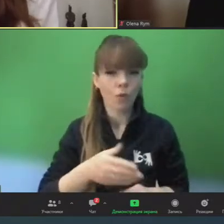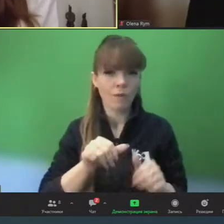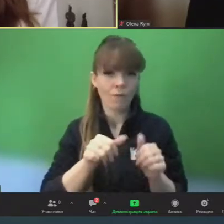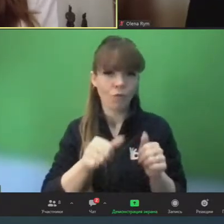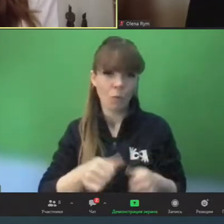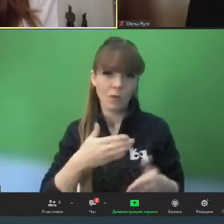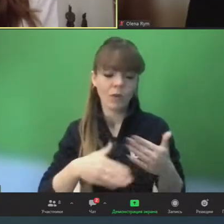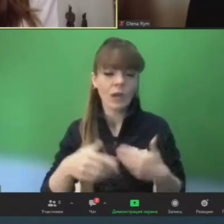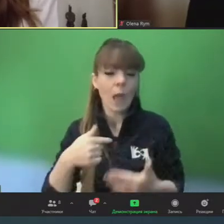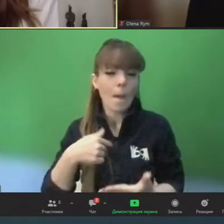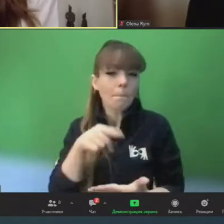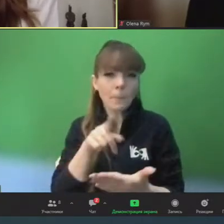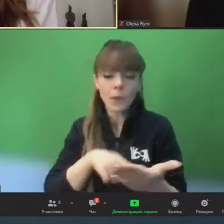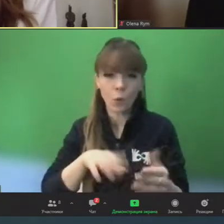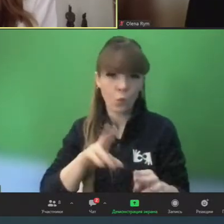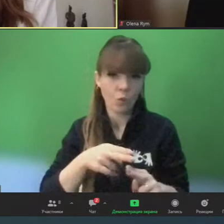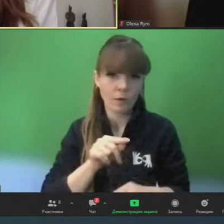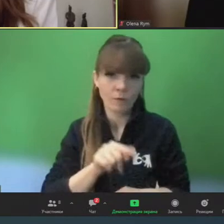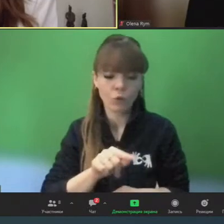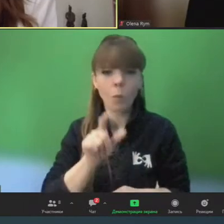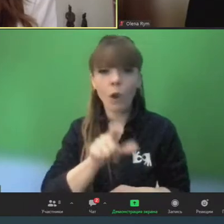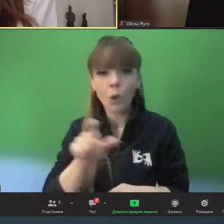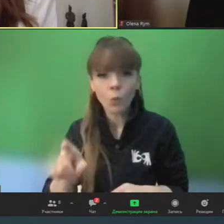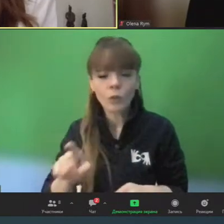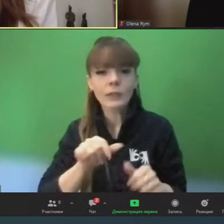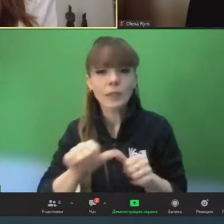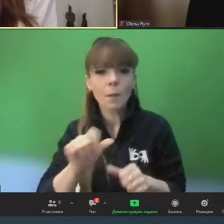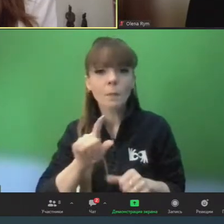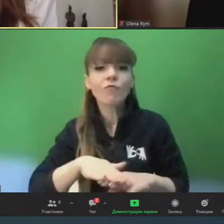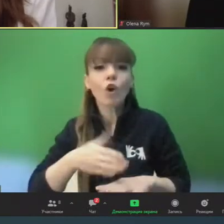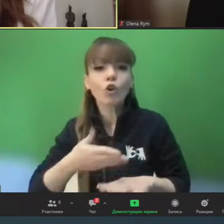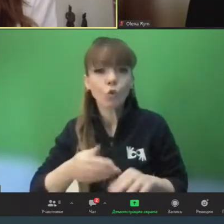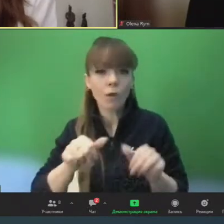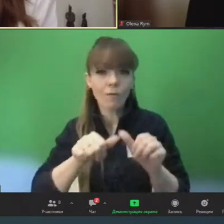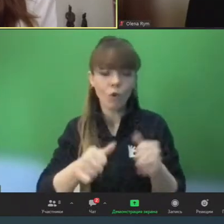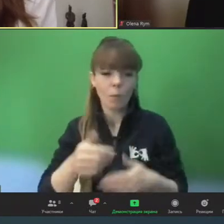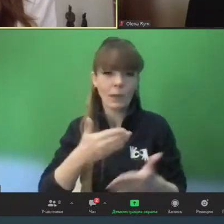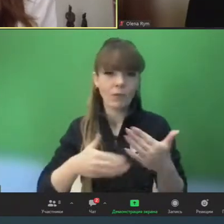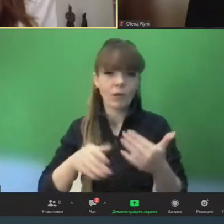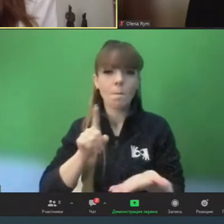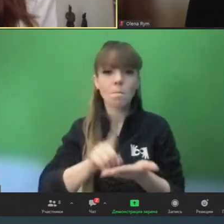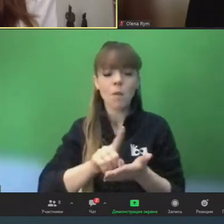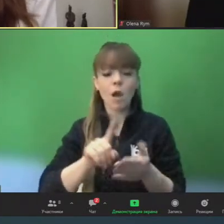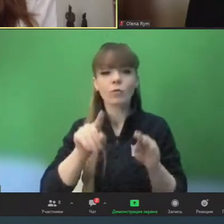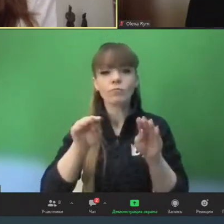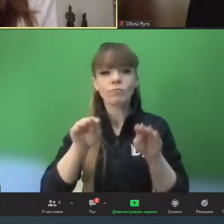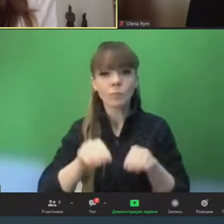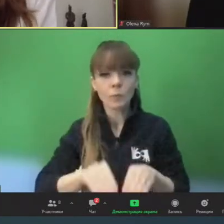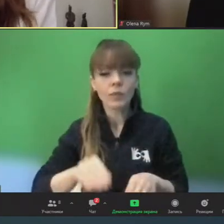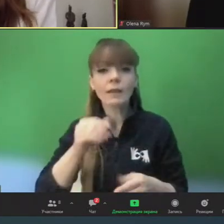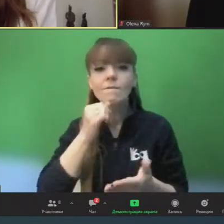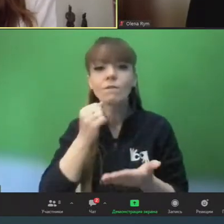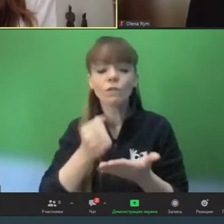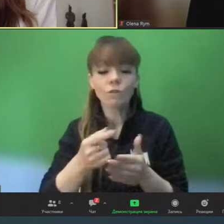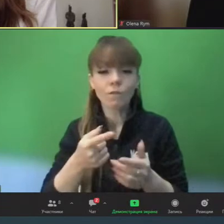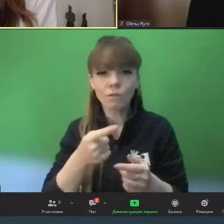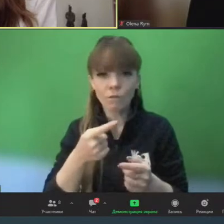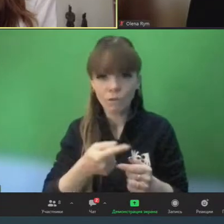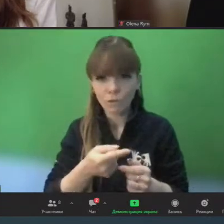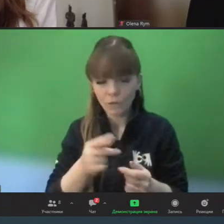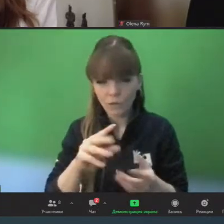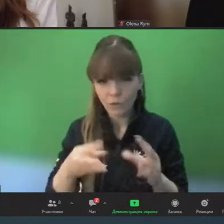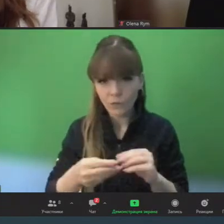mean those people with the heavy forms of disabilities. I'm sure about that. And the government must set